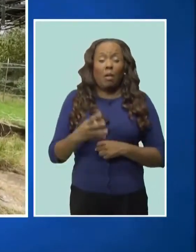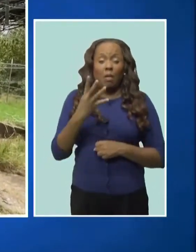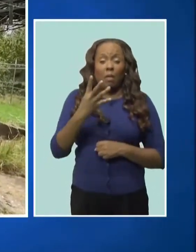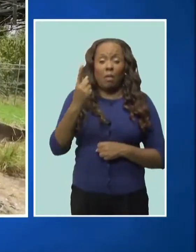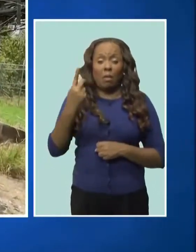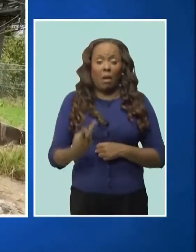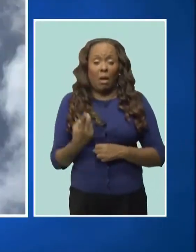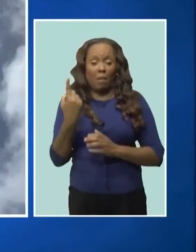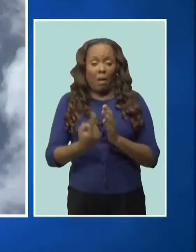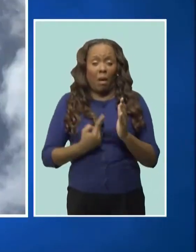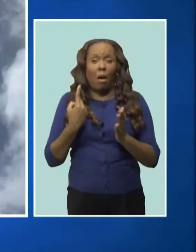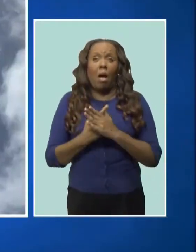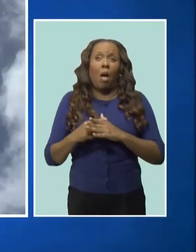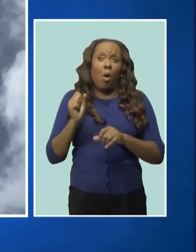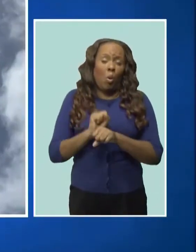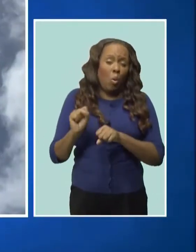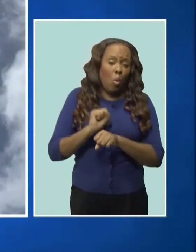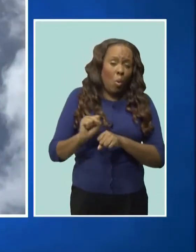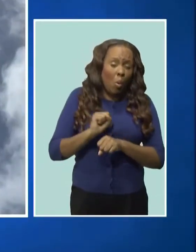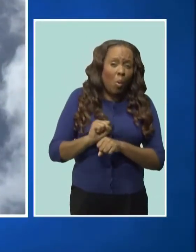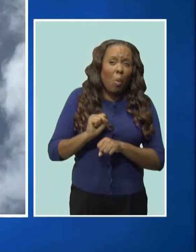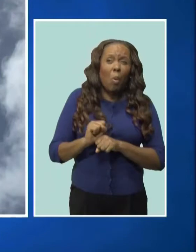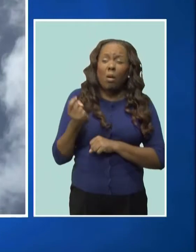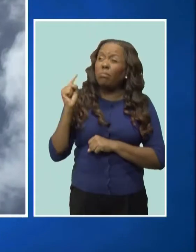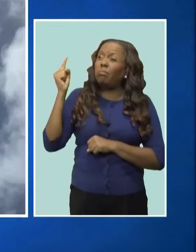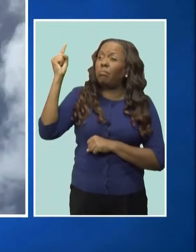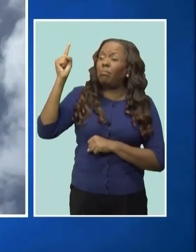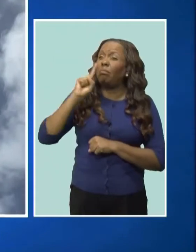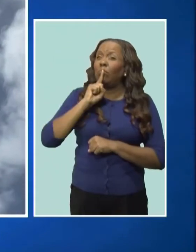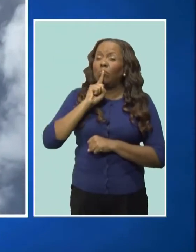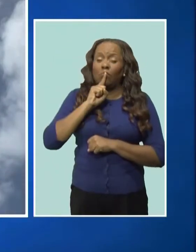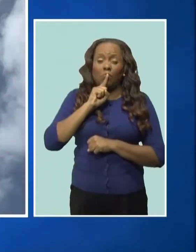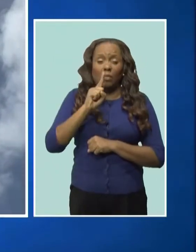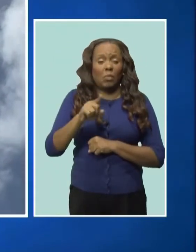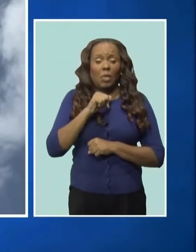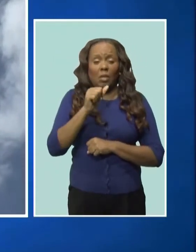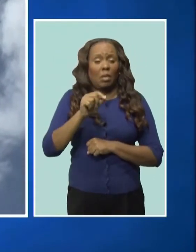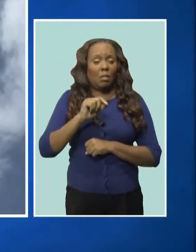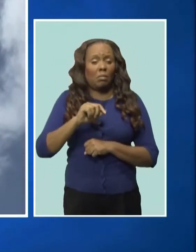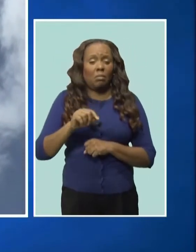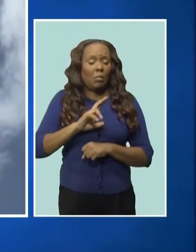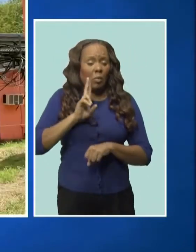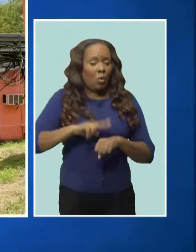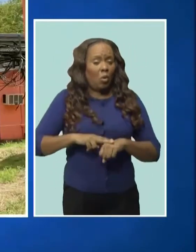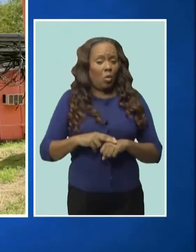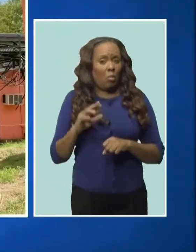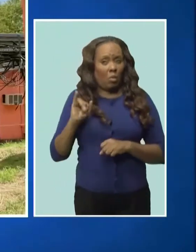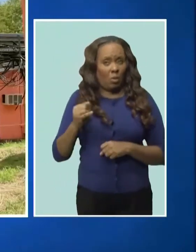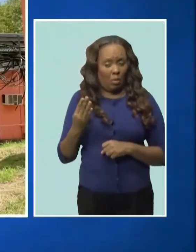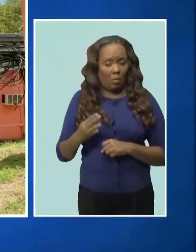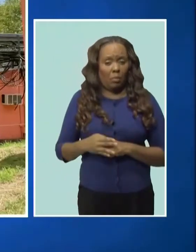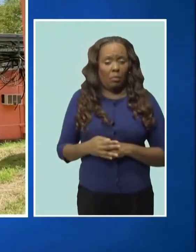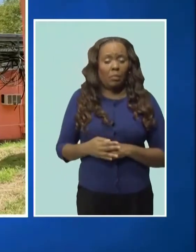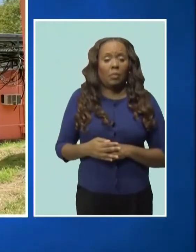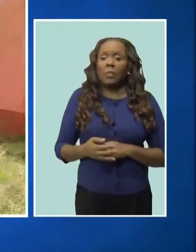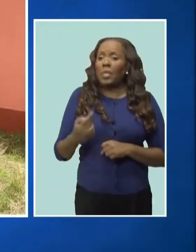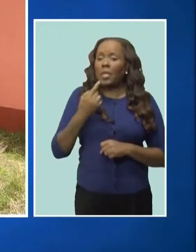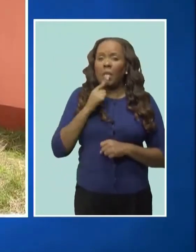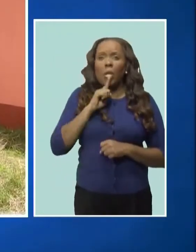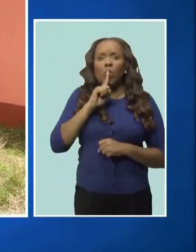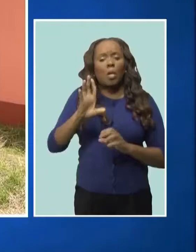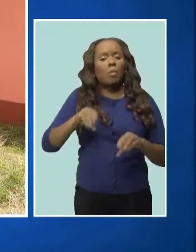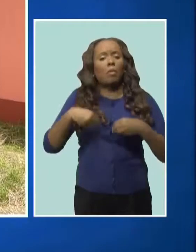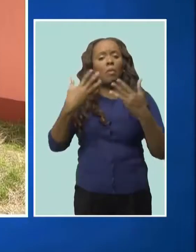4.5-hour operation off the ground was more than just another assignment. They see it as